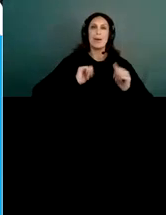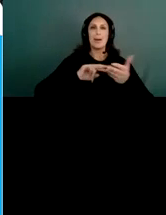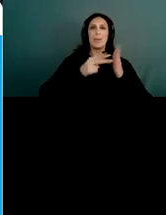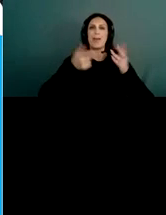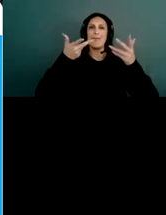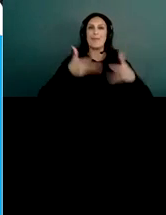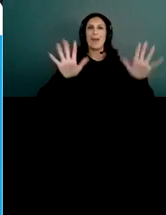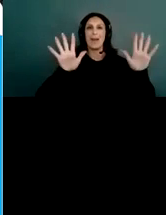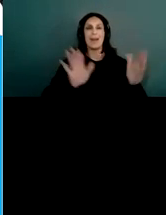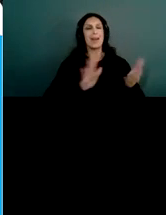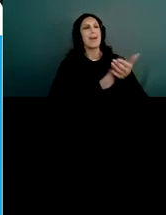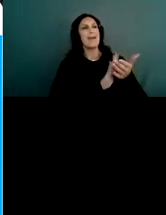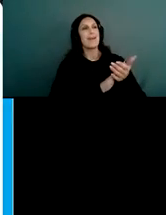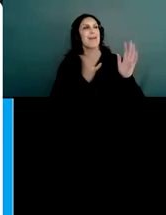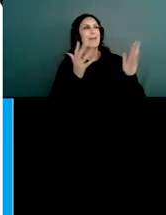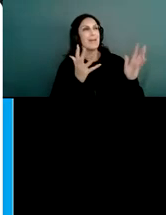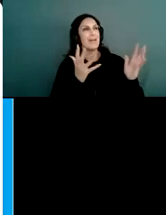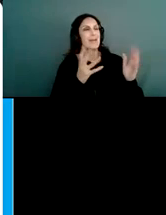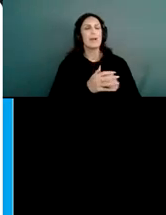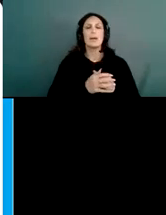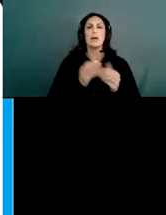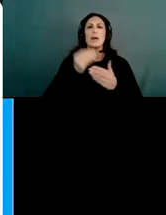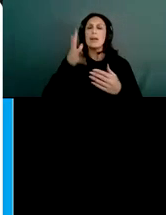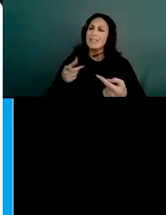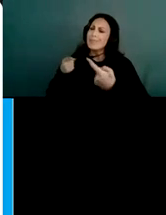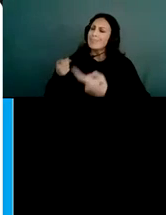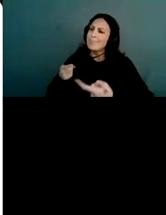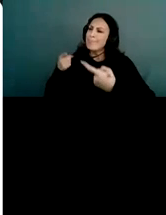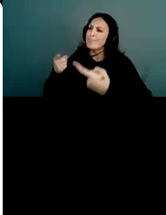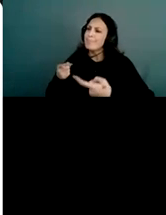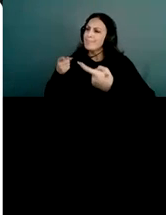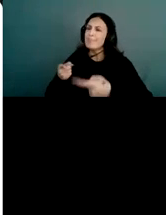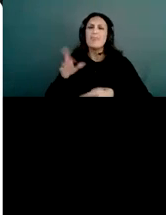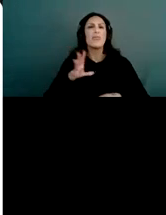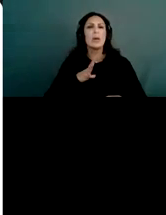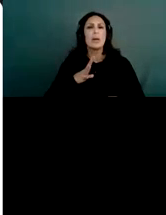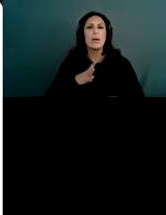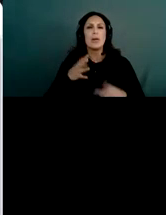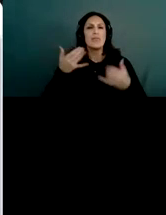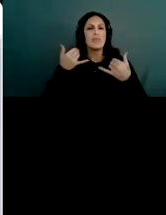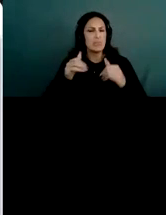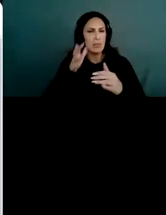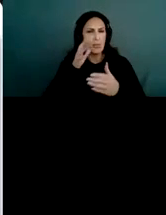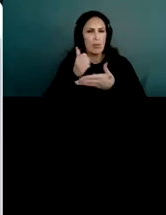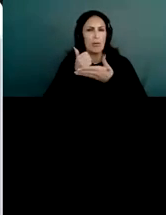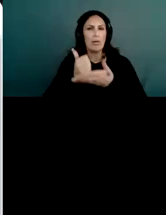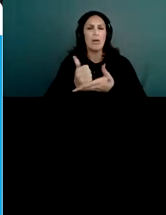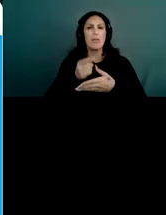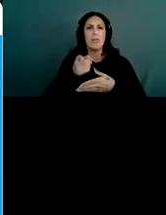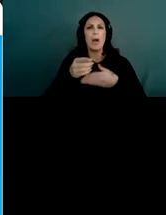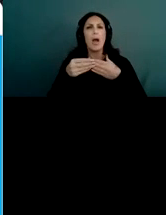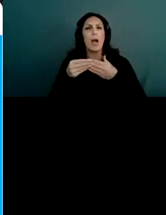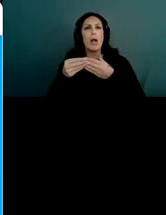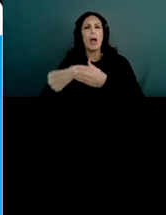If the student begins to struggle with an activity, they will move to the guided practice step. The guided practice step